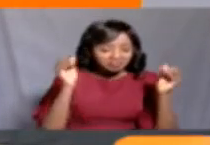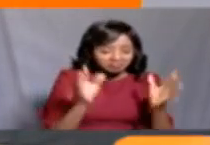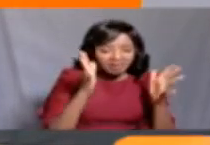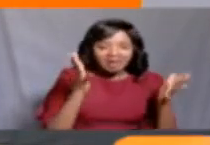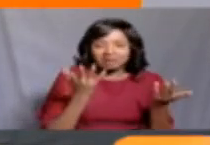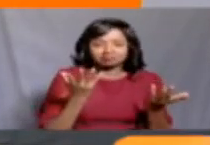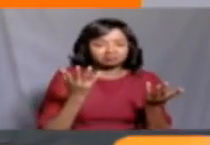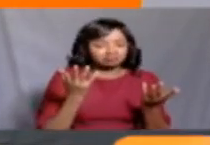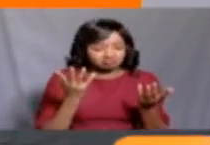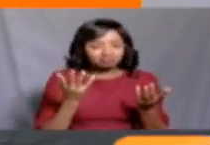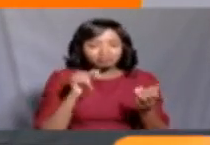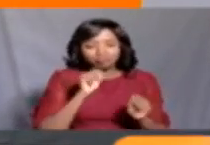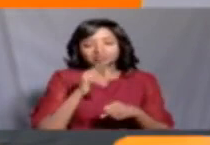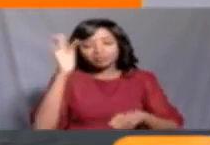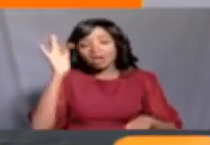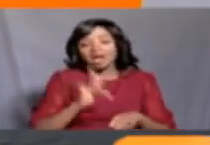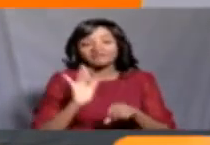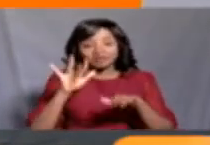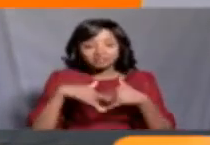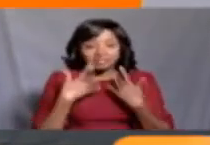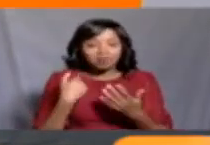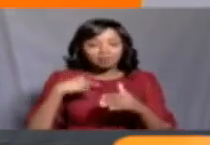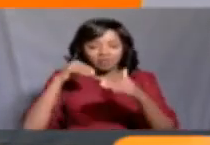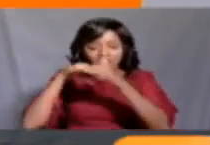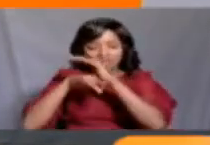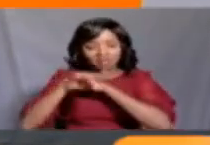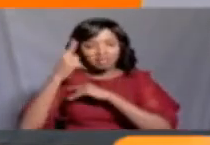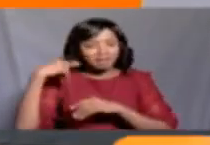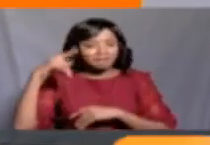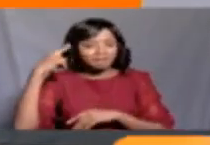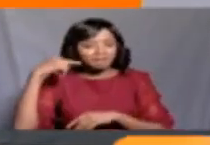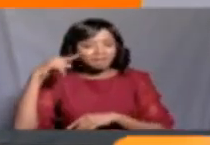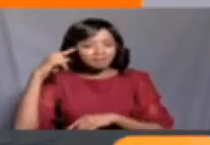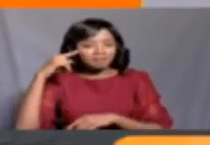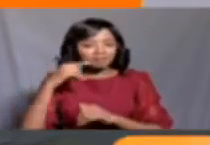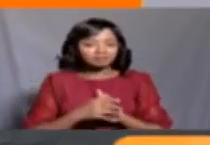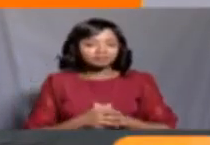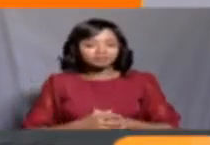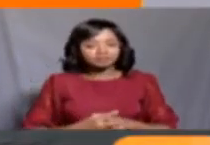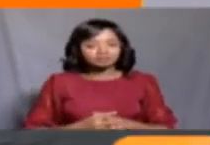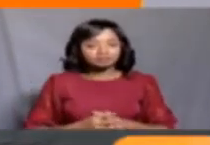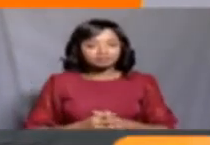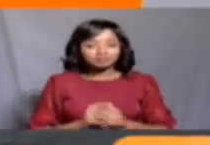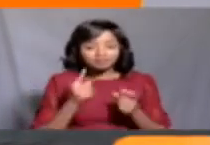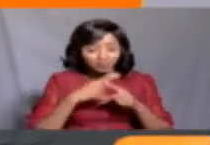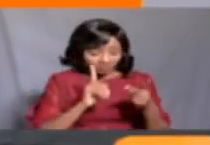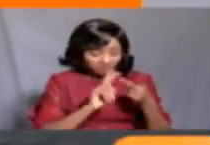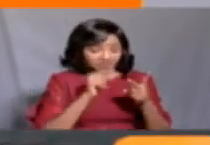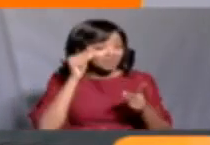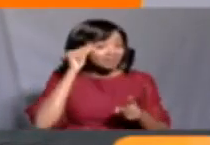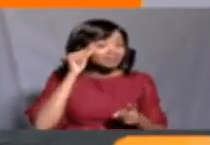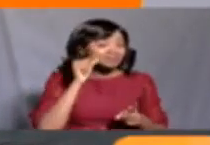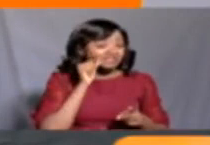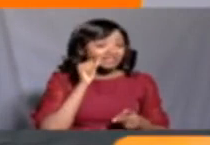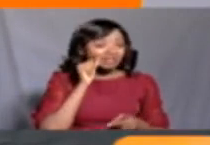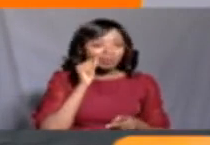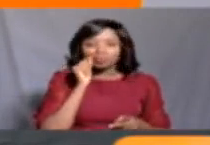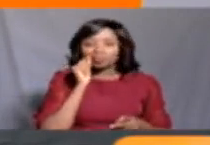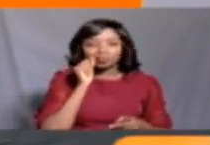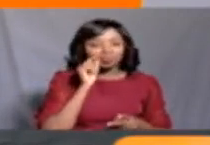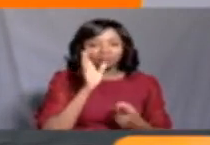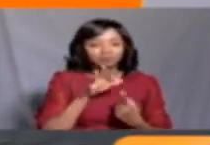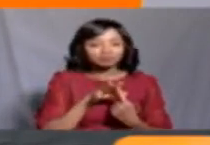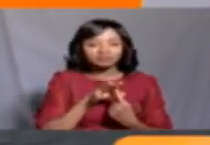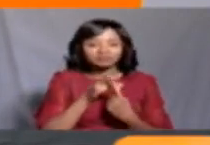affect how you access mental health. The question on gender, however, is really unique. As it is, Victoria, as